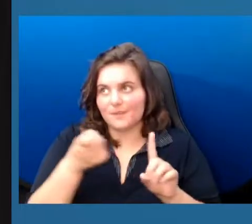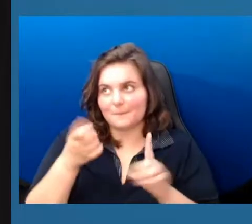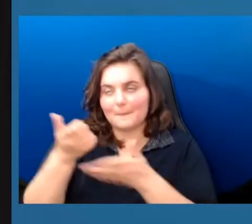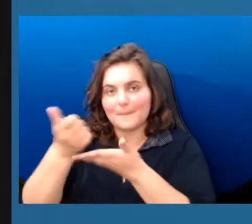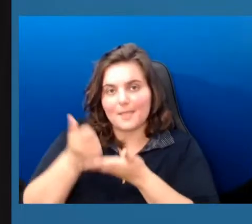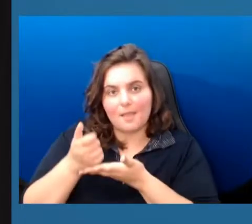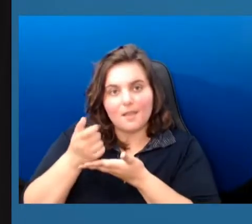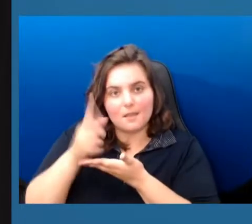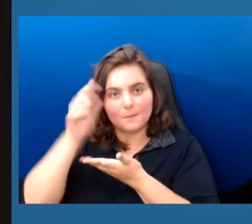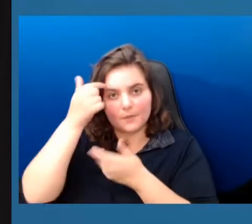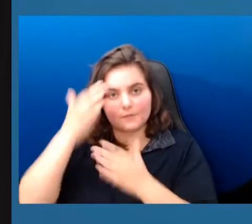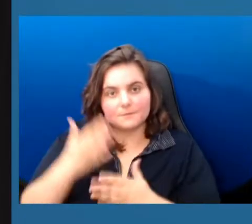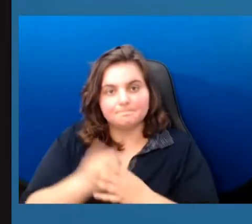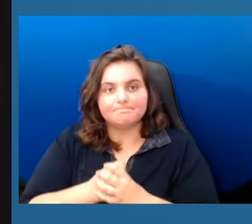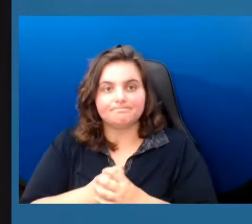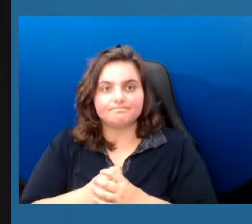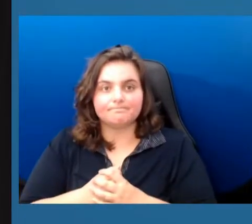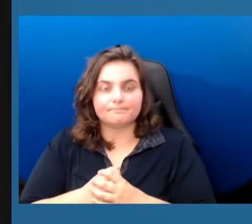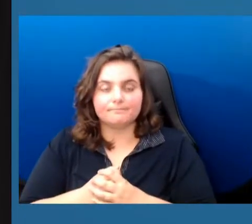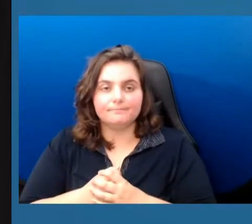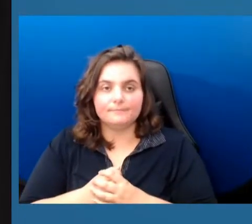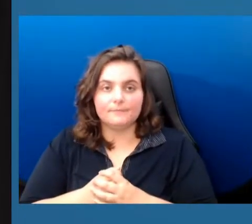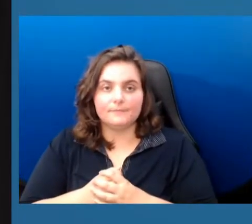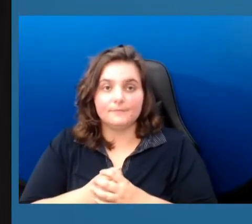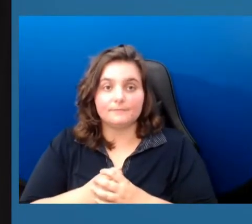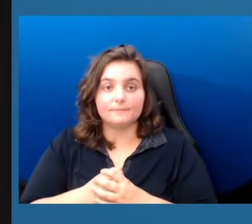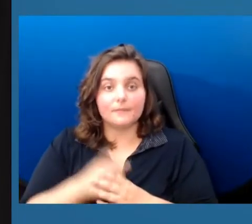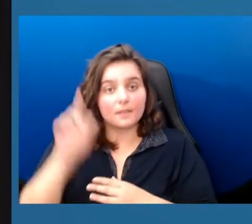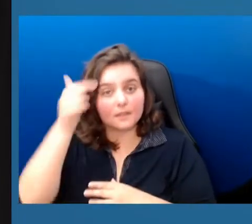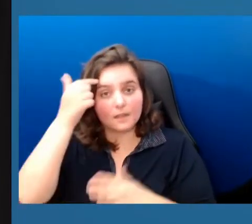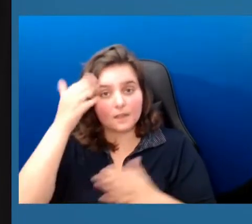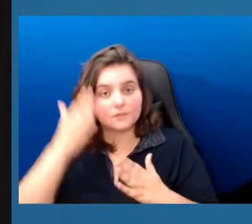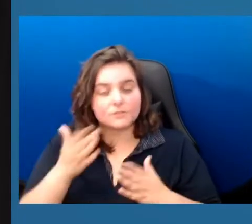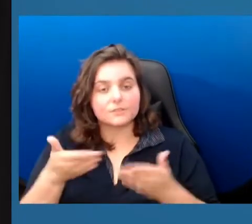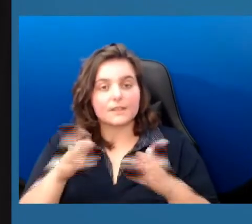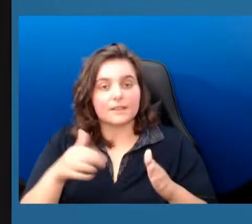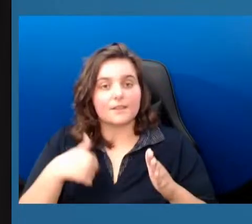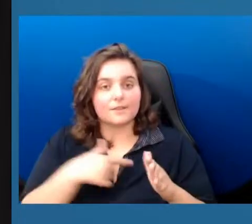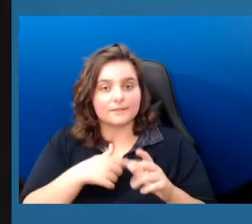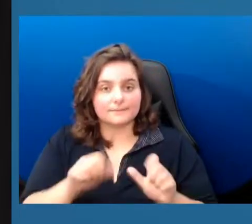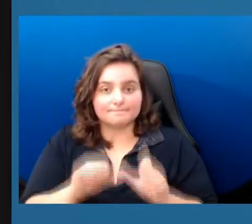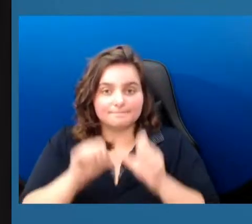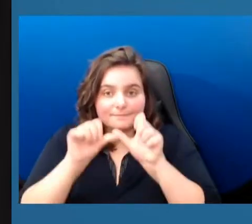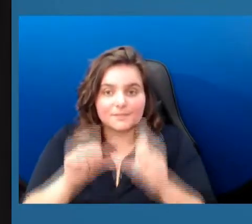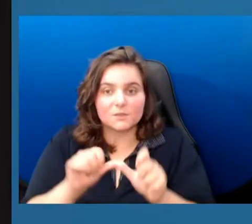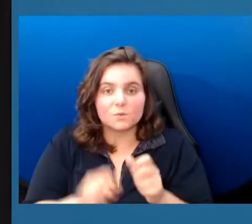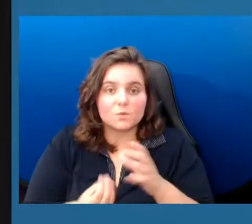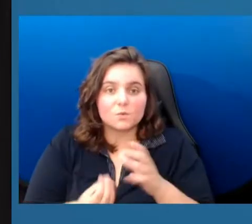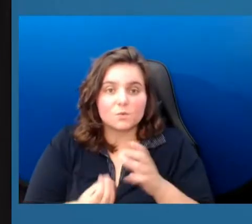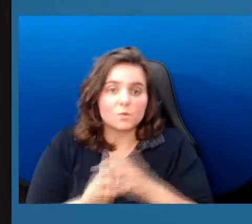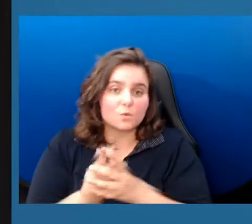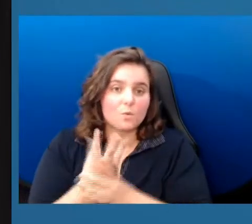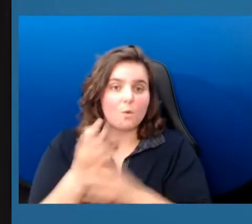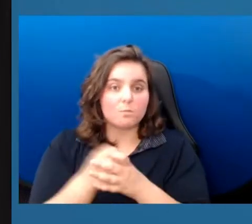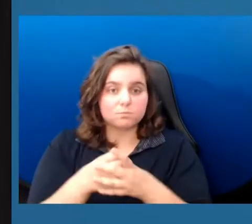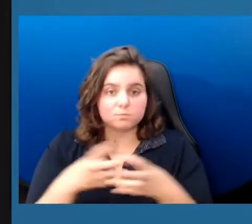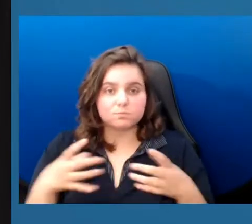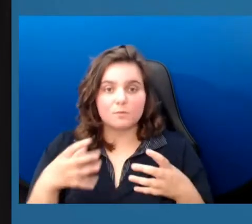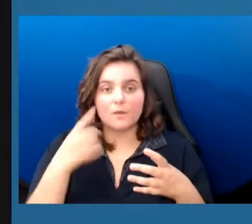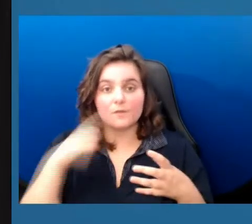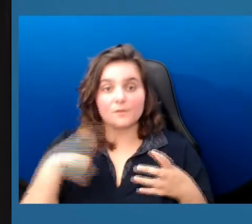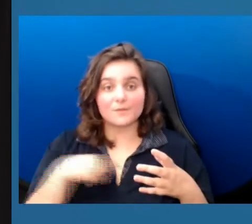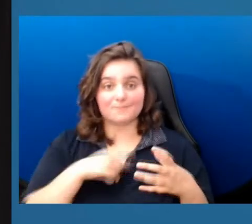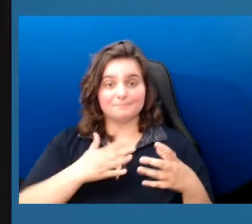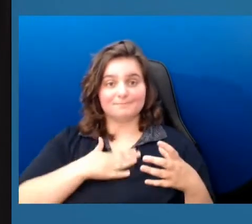Governor Hochul has allowed us to continue growing, continue what we do best. And for Simone's Kitchen, going